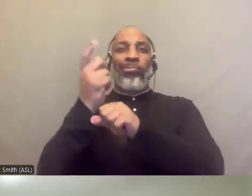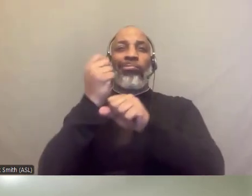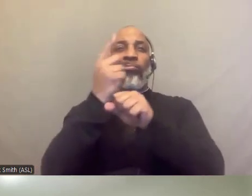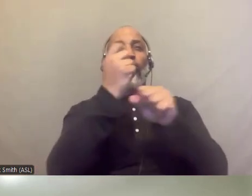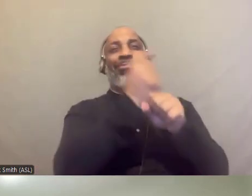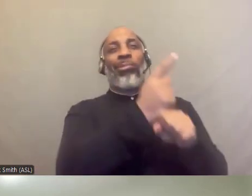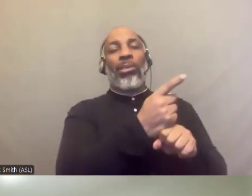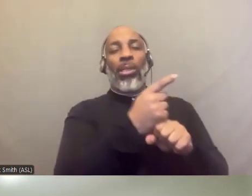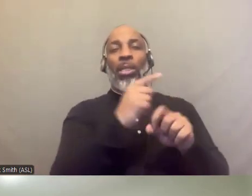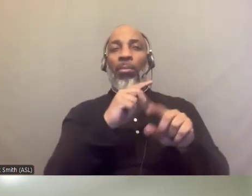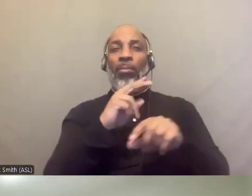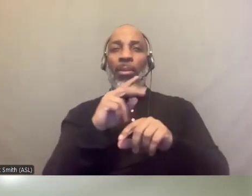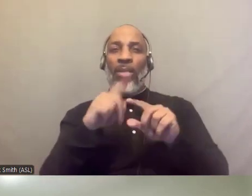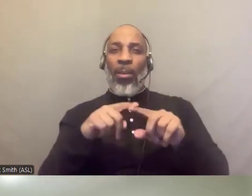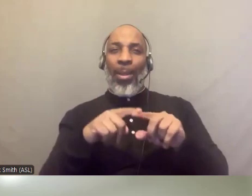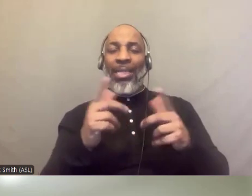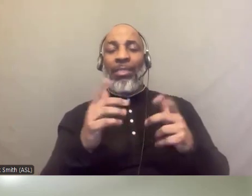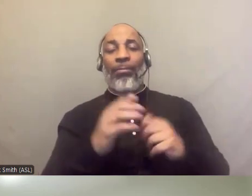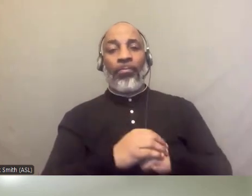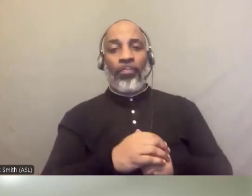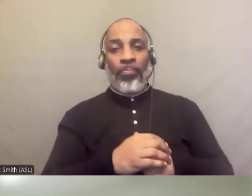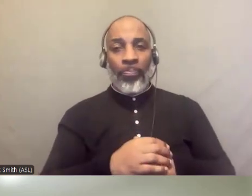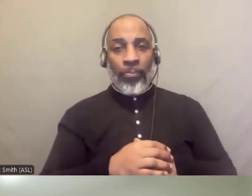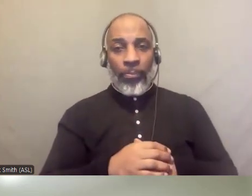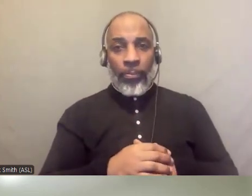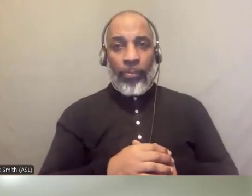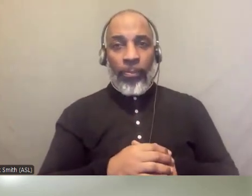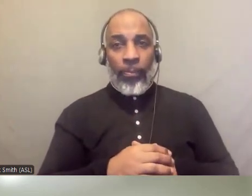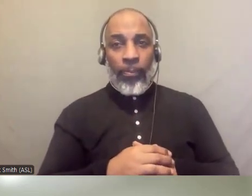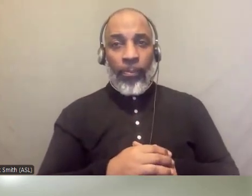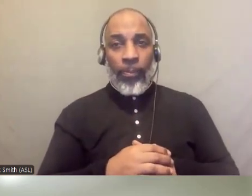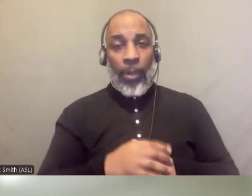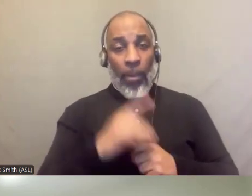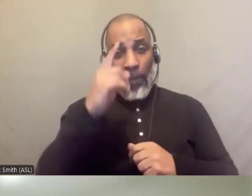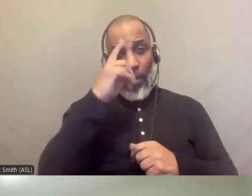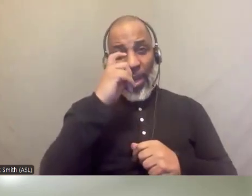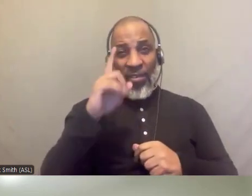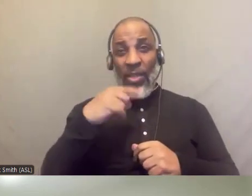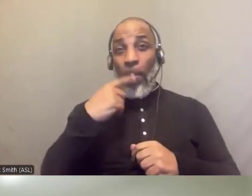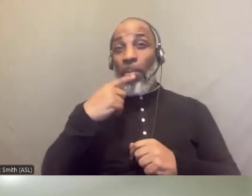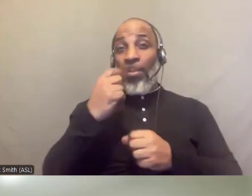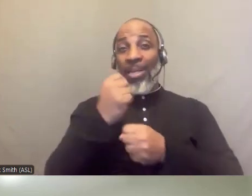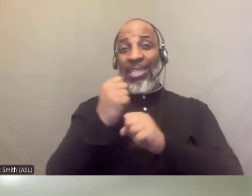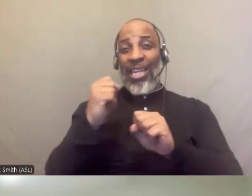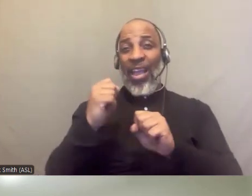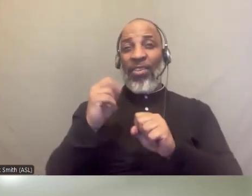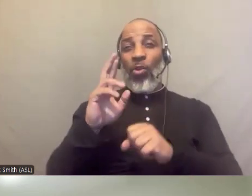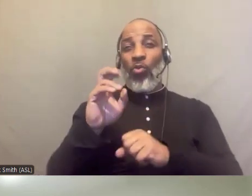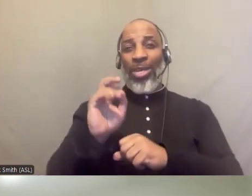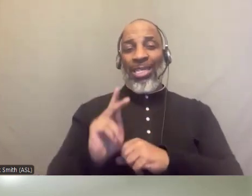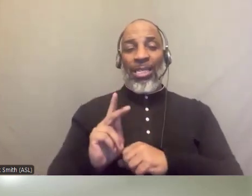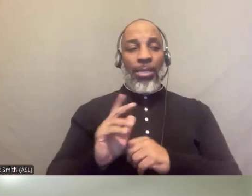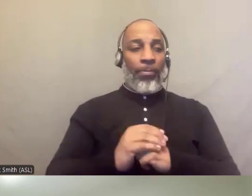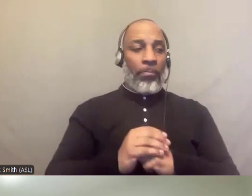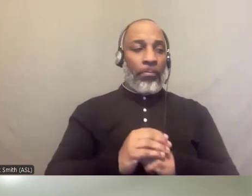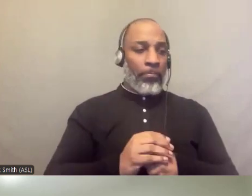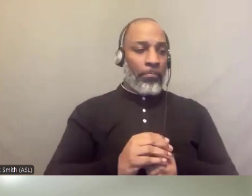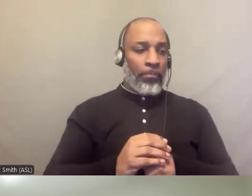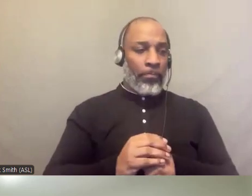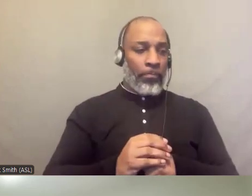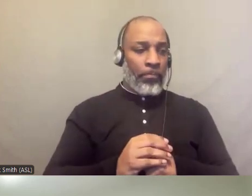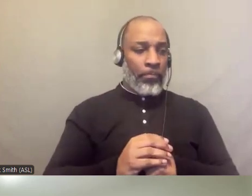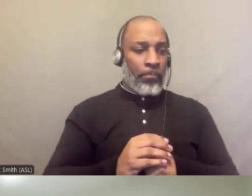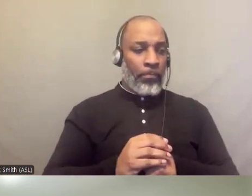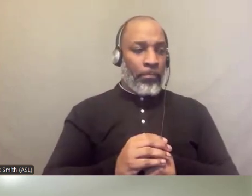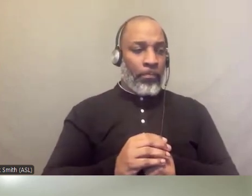regular physical exams due to the significant public safety risk. So you can